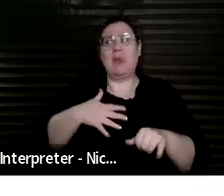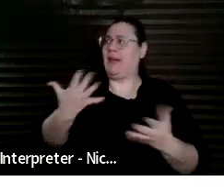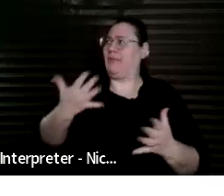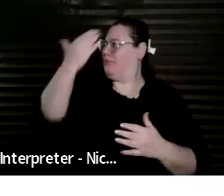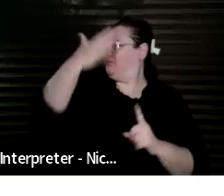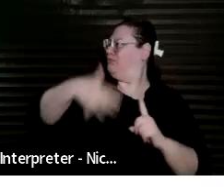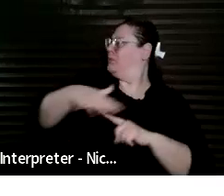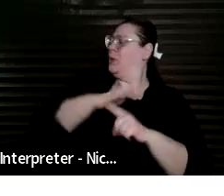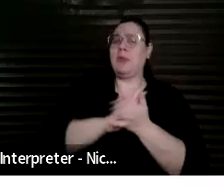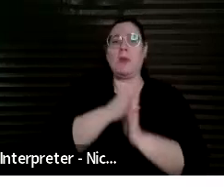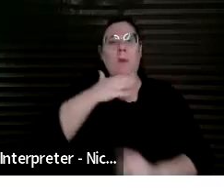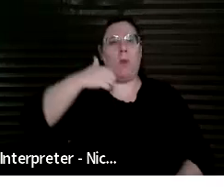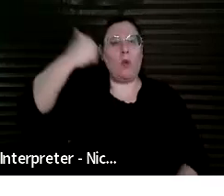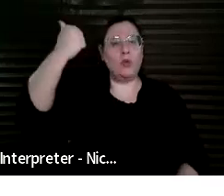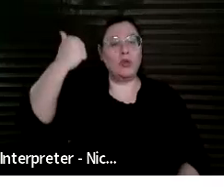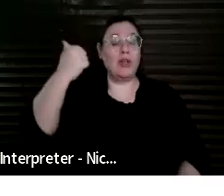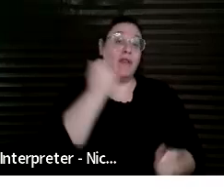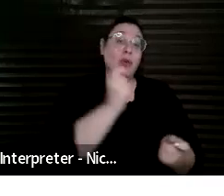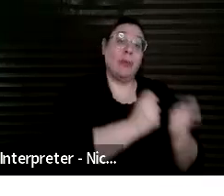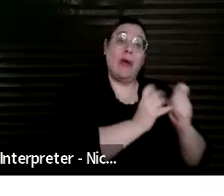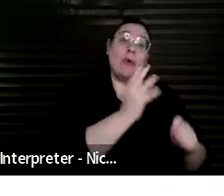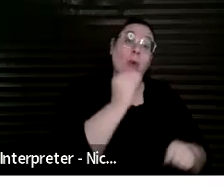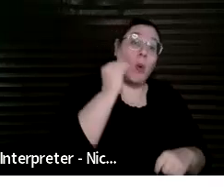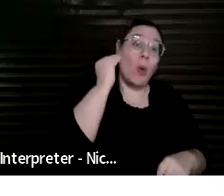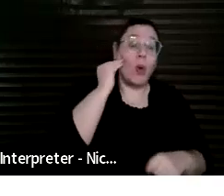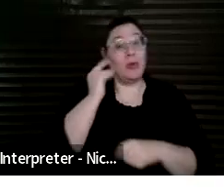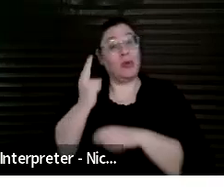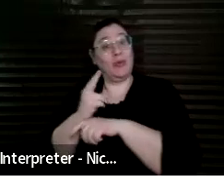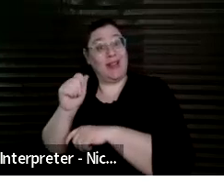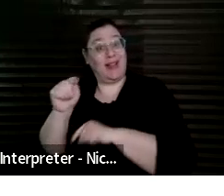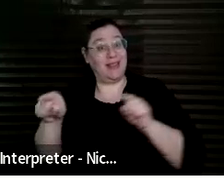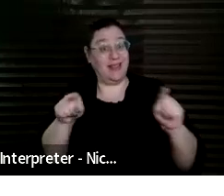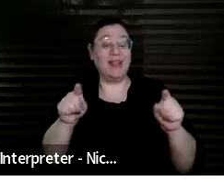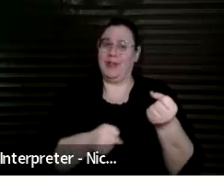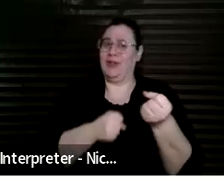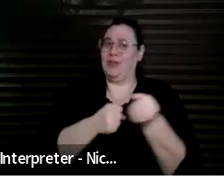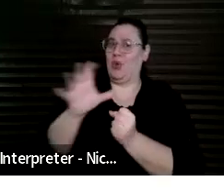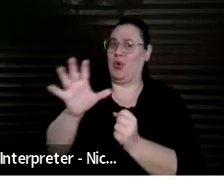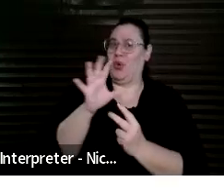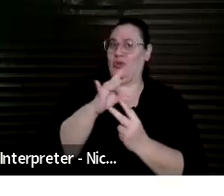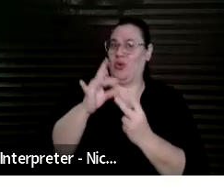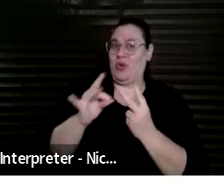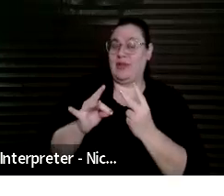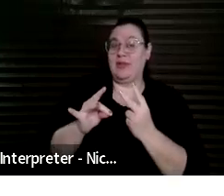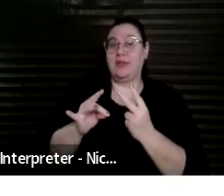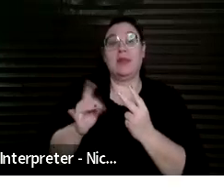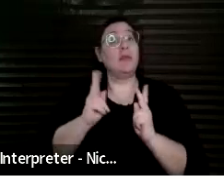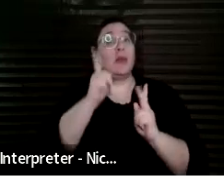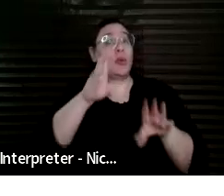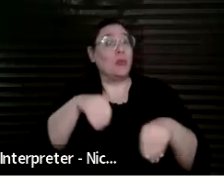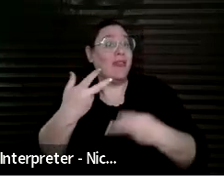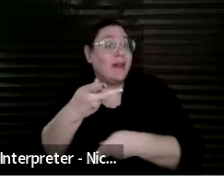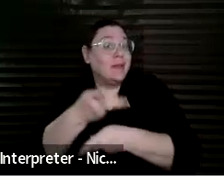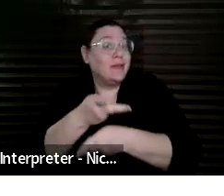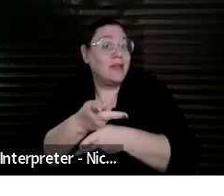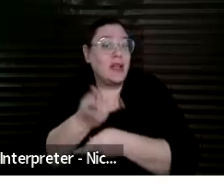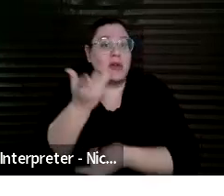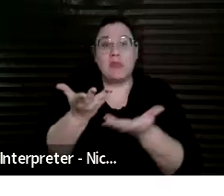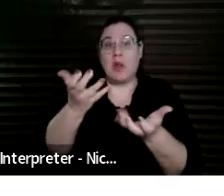this choice. Caregivers may also be interested in making home modifications or using